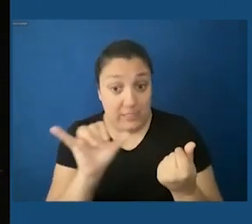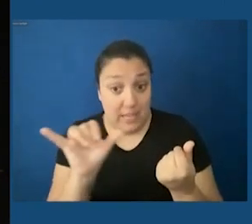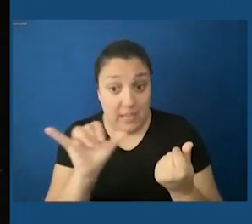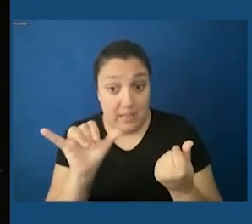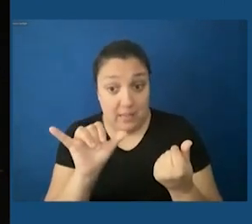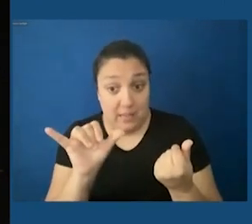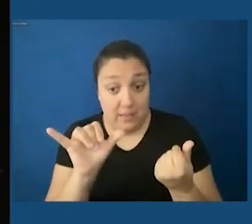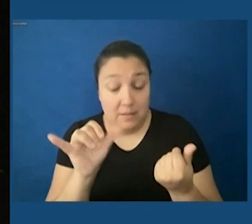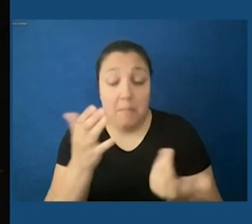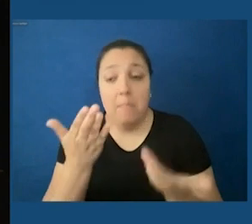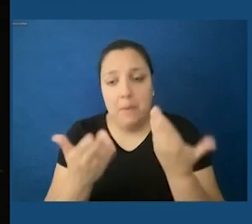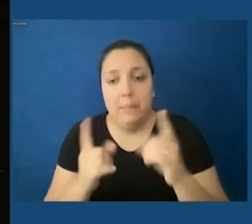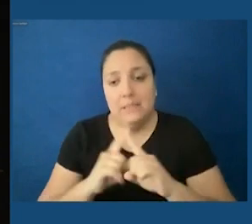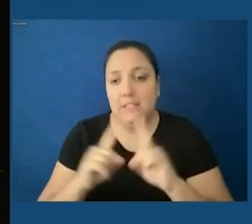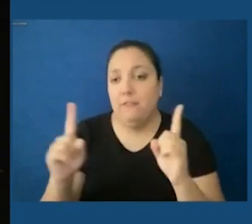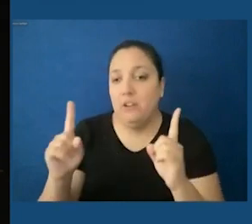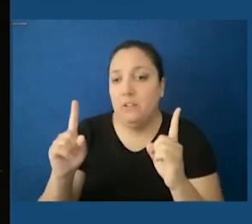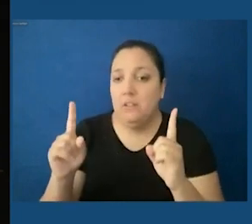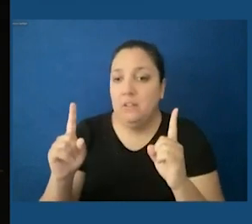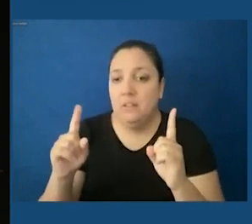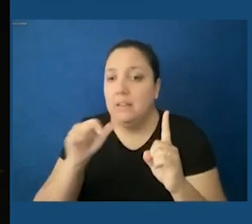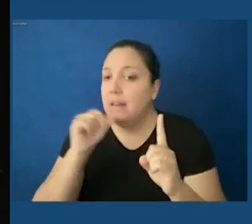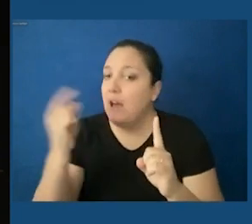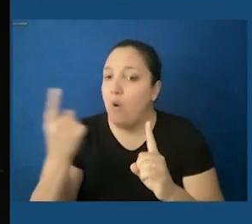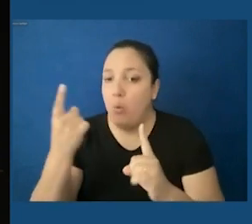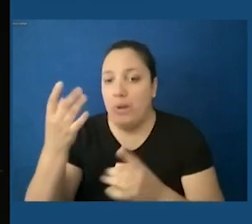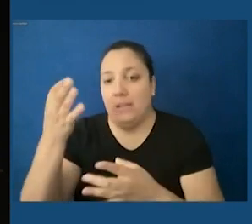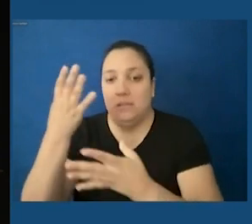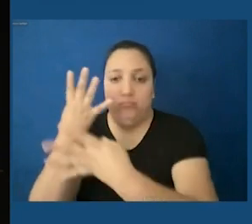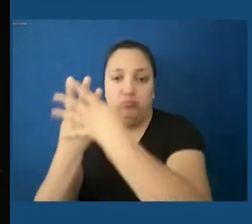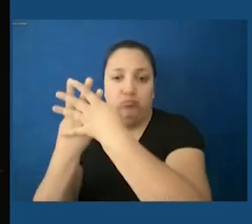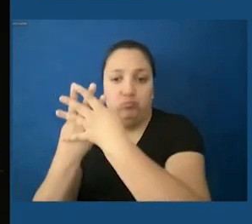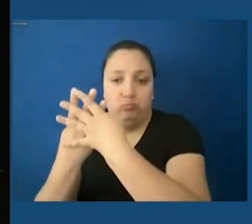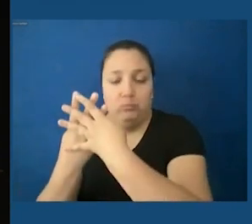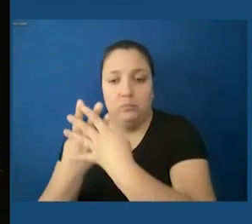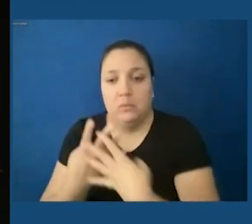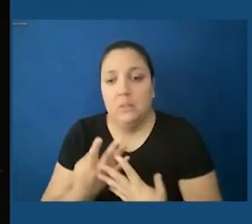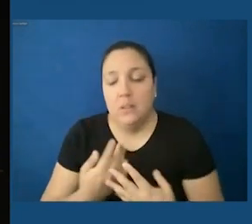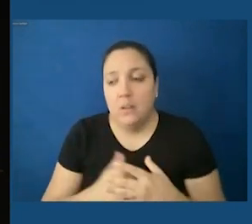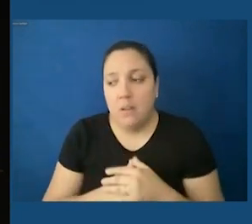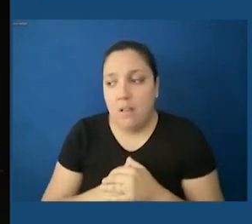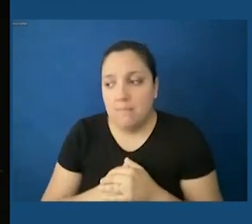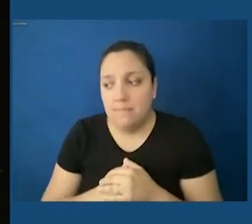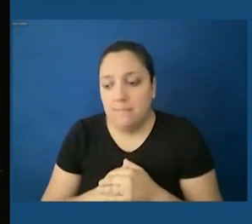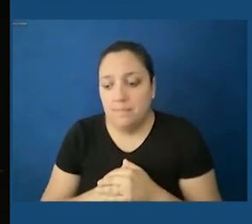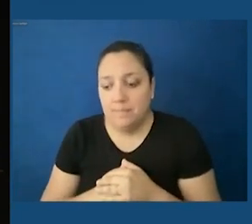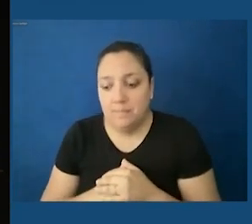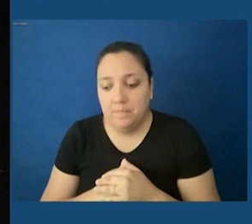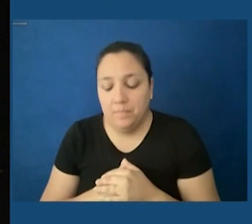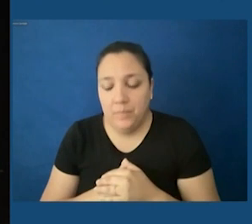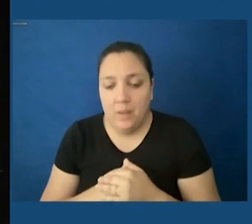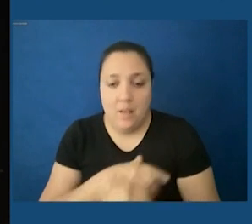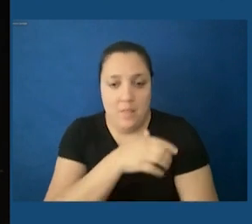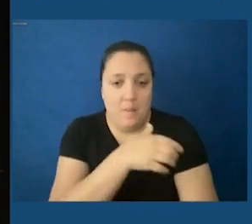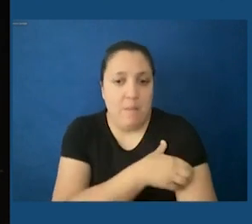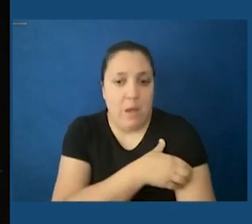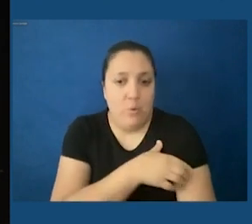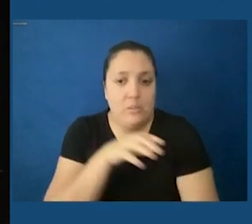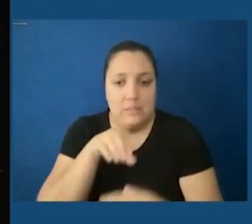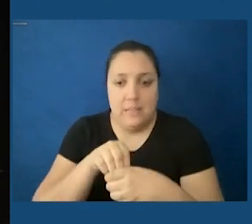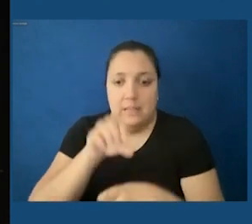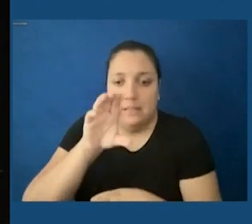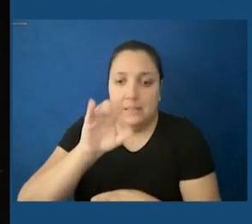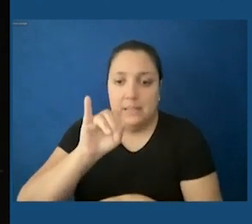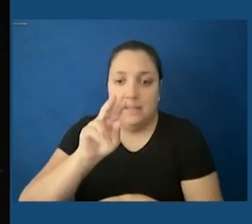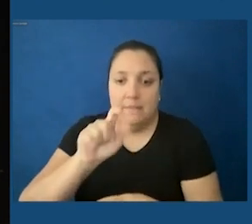in prison. And that's something that we take very seriously, how we can use the powers we have in the civil court system to